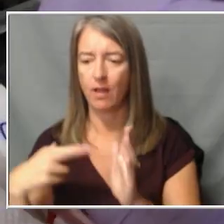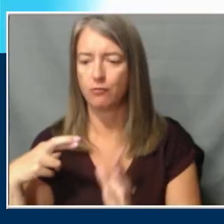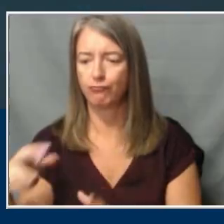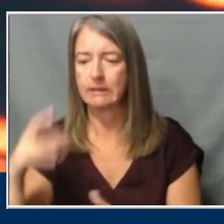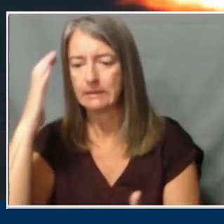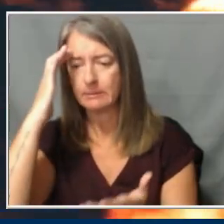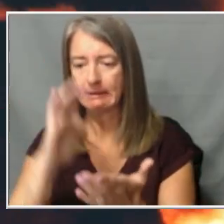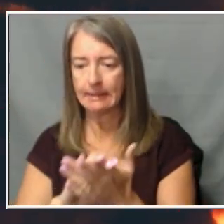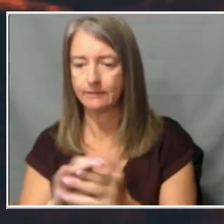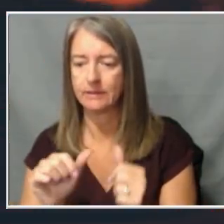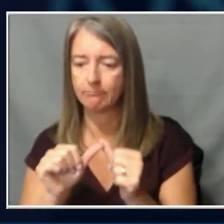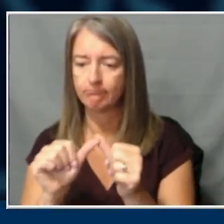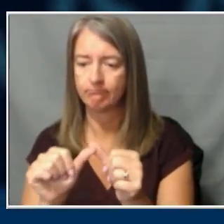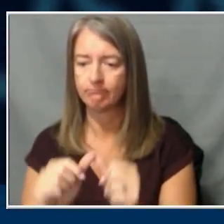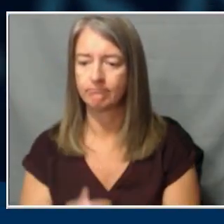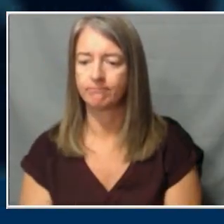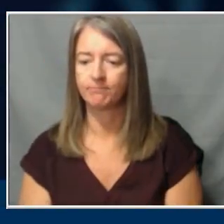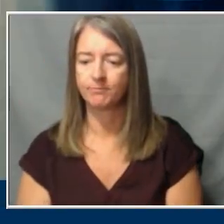beliefs.